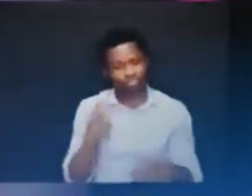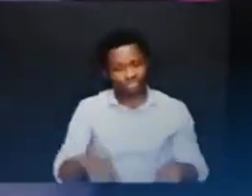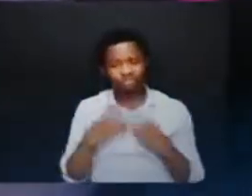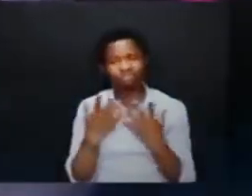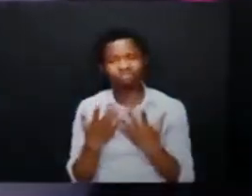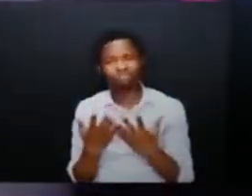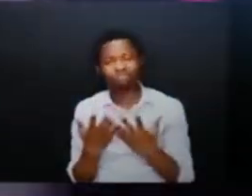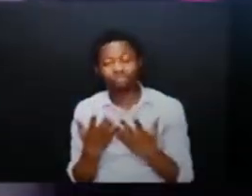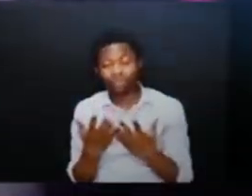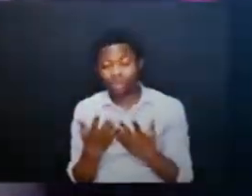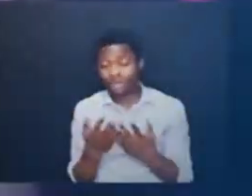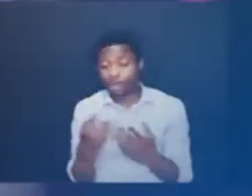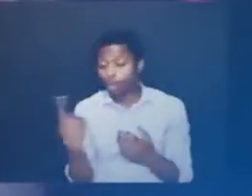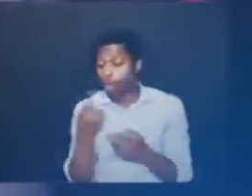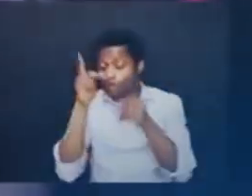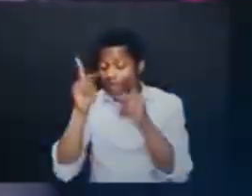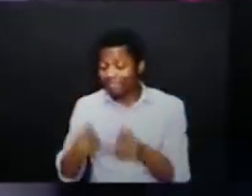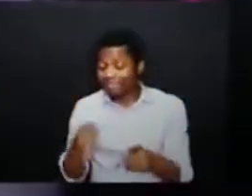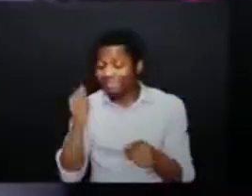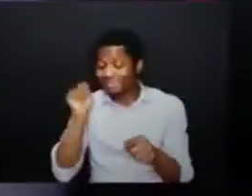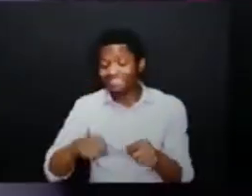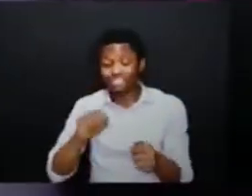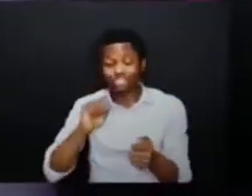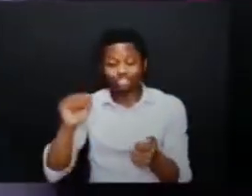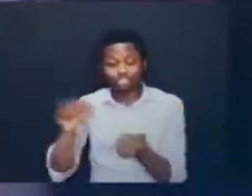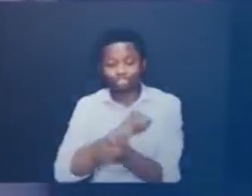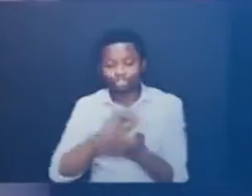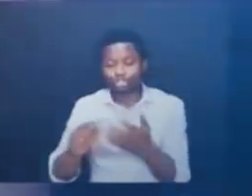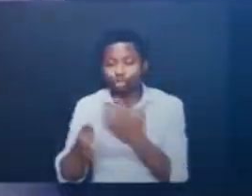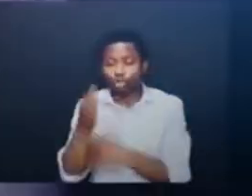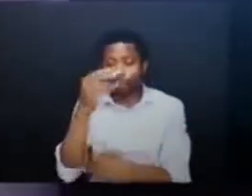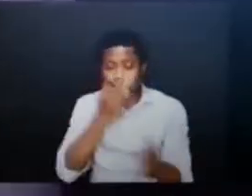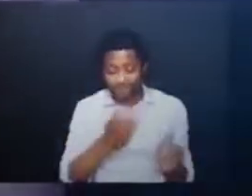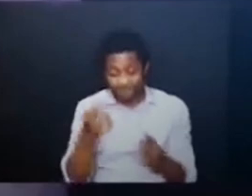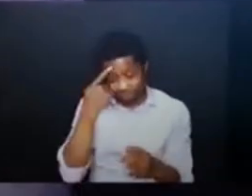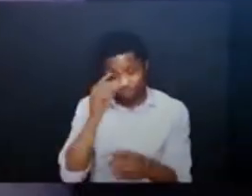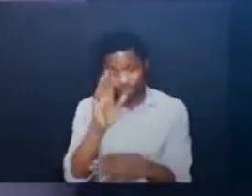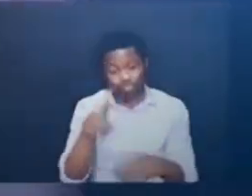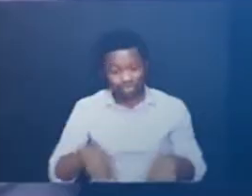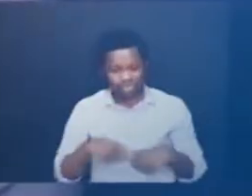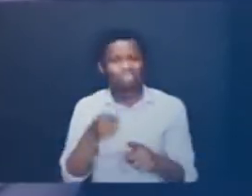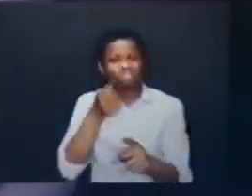only person that can frustrate God's plan for your life is you yourself.